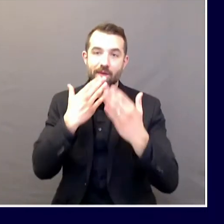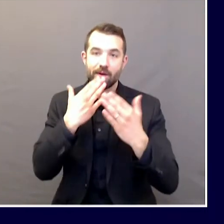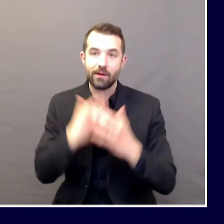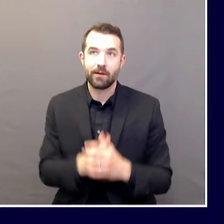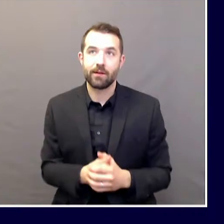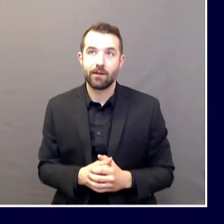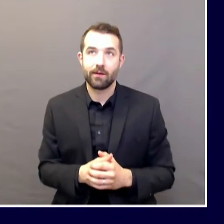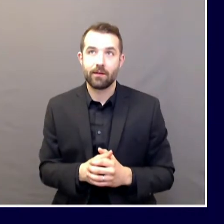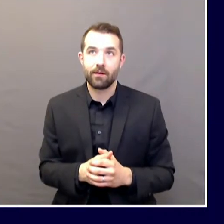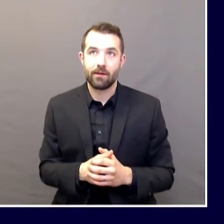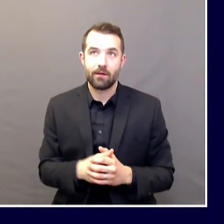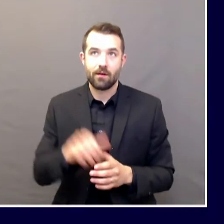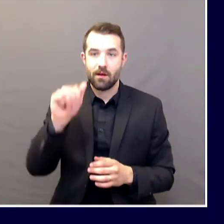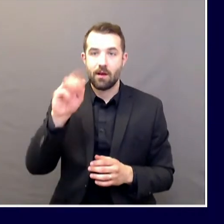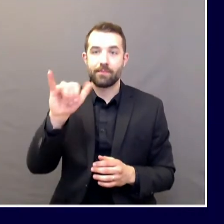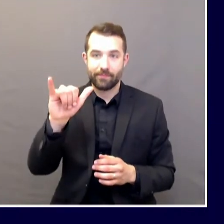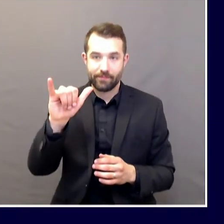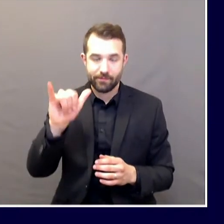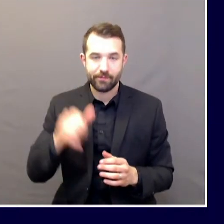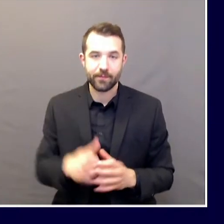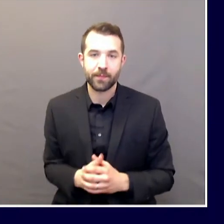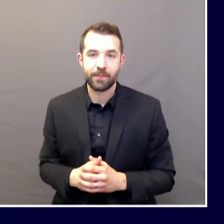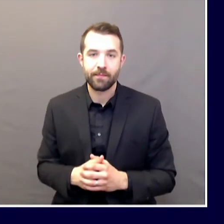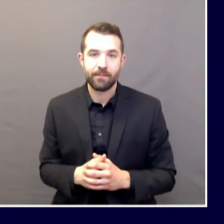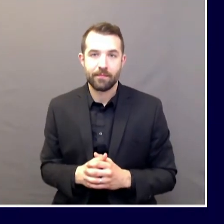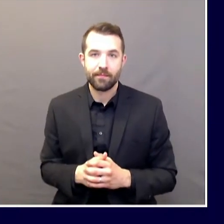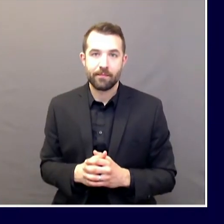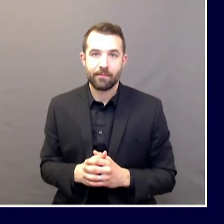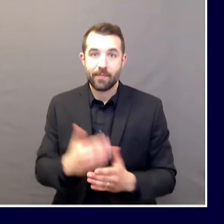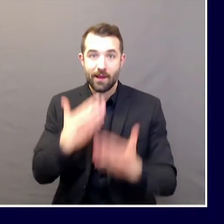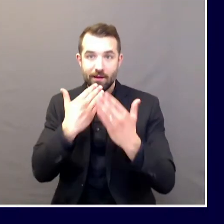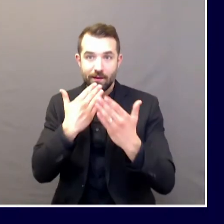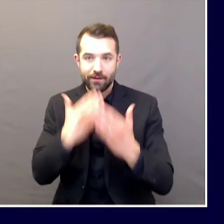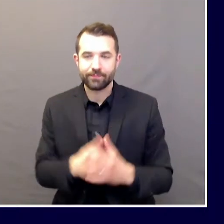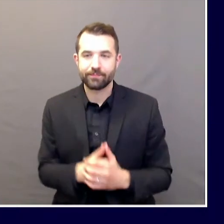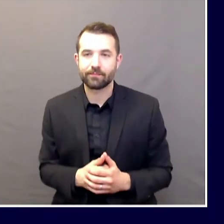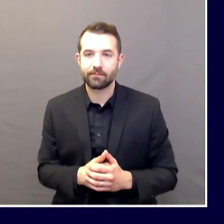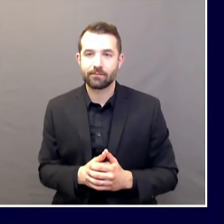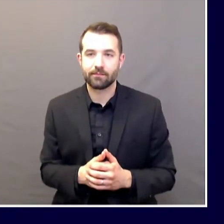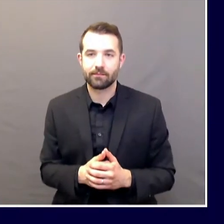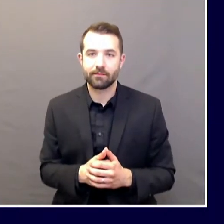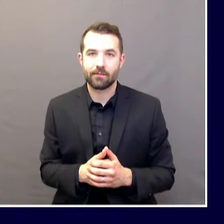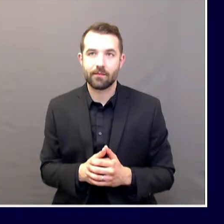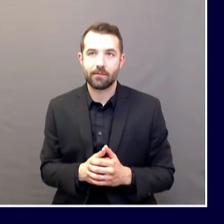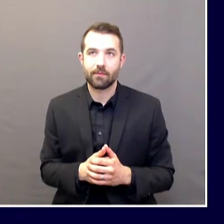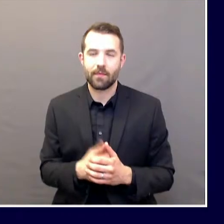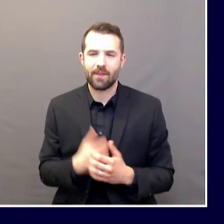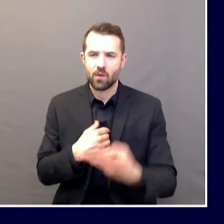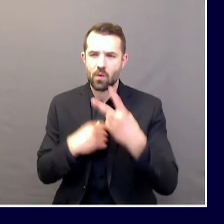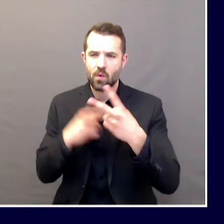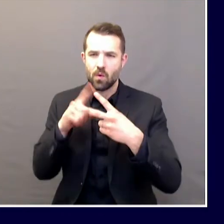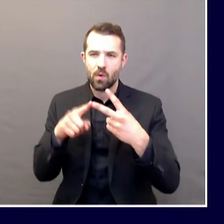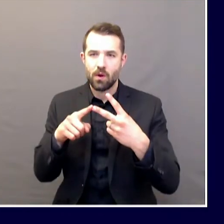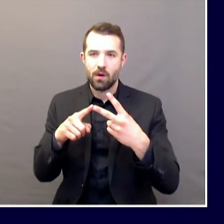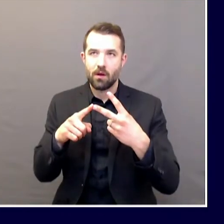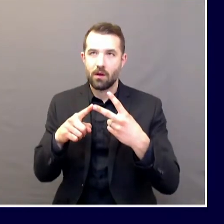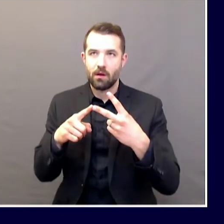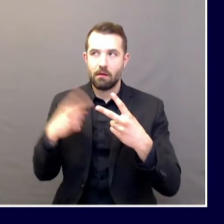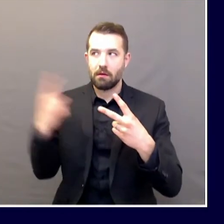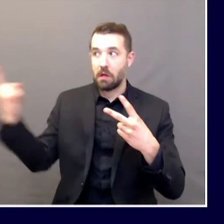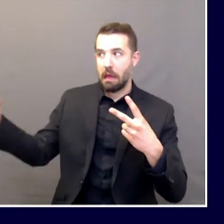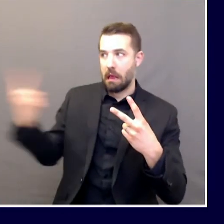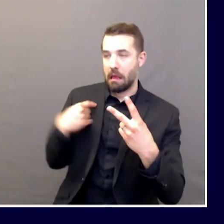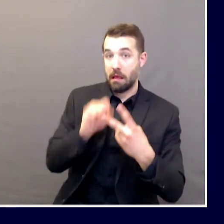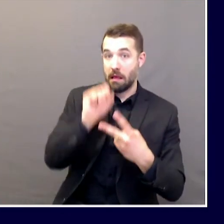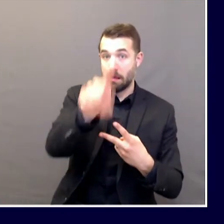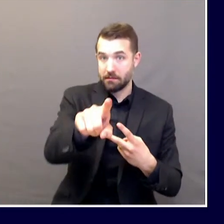to Amy Brown. Thank you, Dr. Shah. I have a couple of questions from listeners. Again, the first is someone